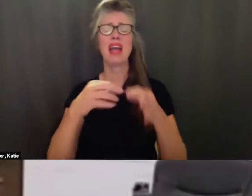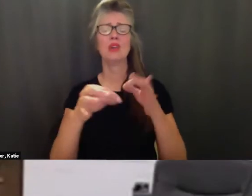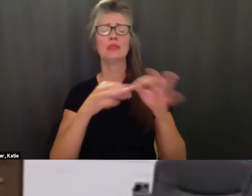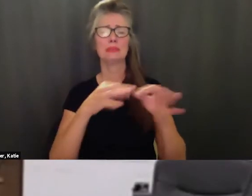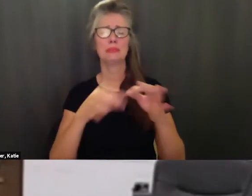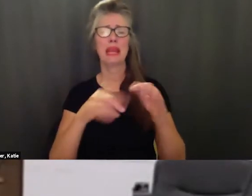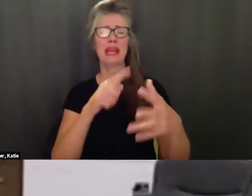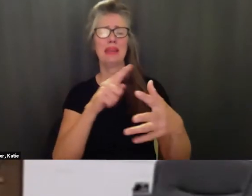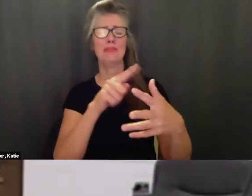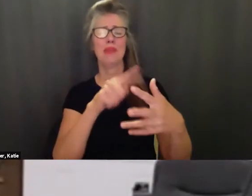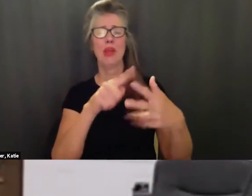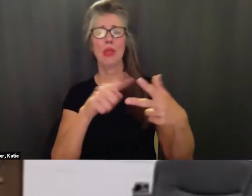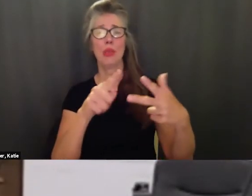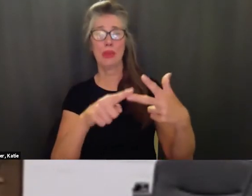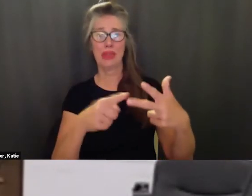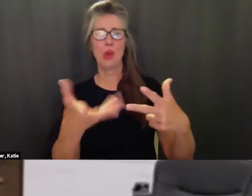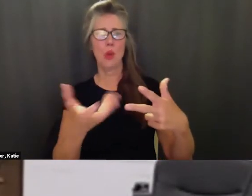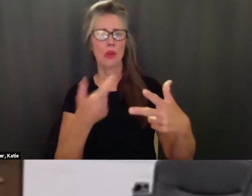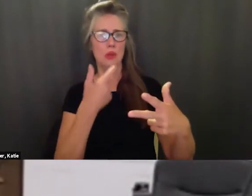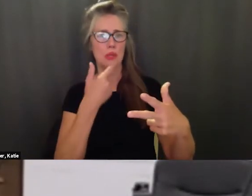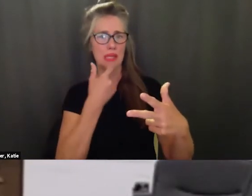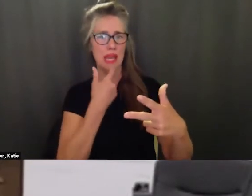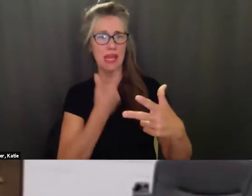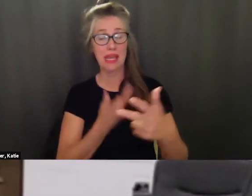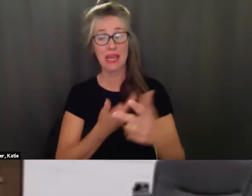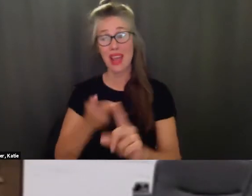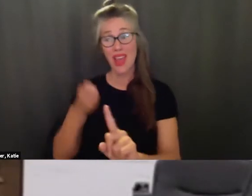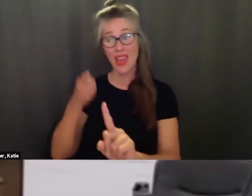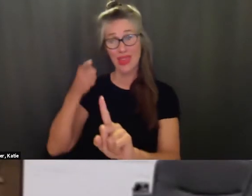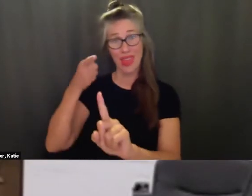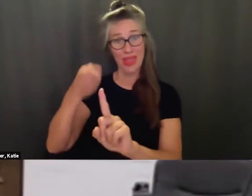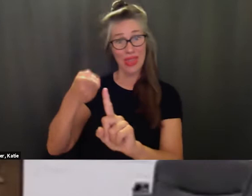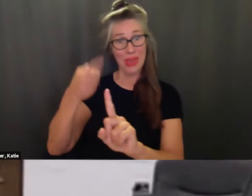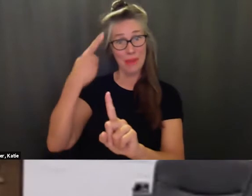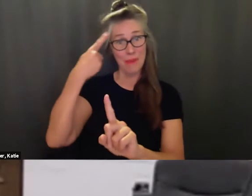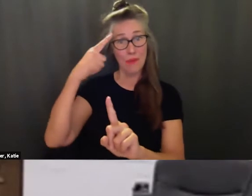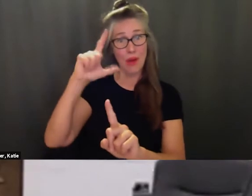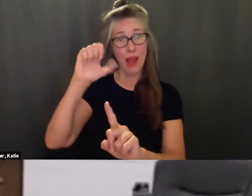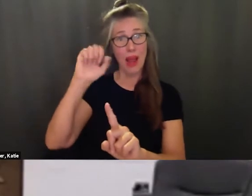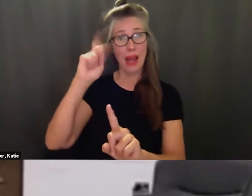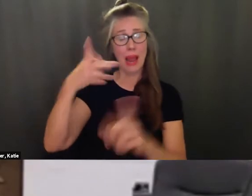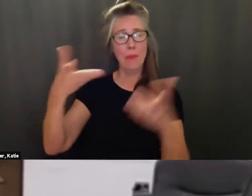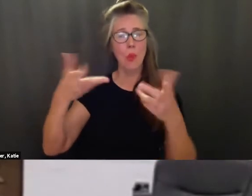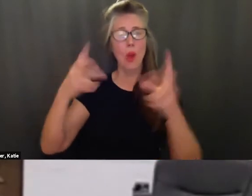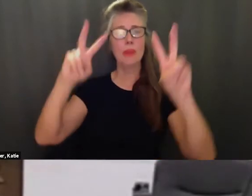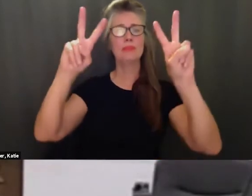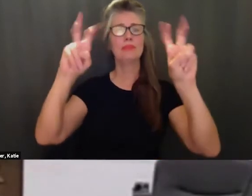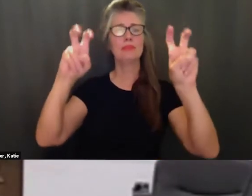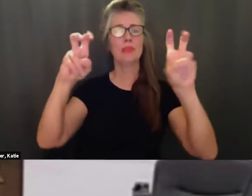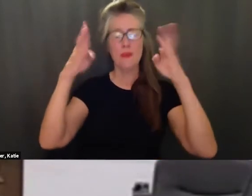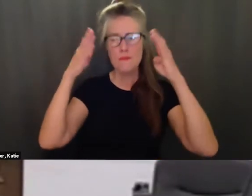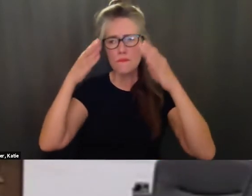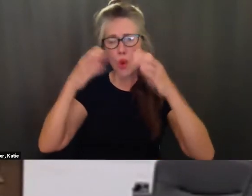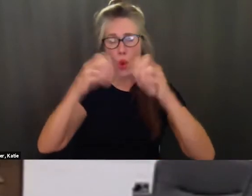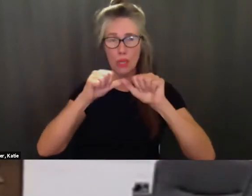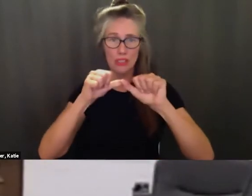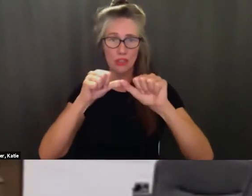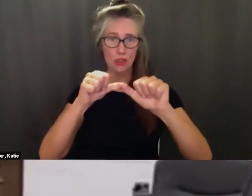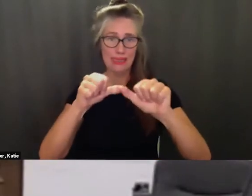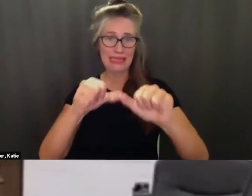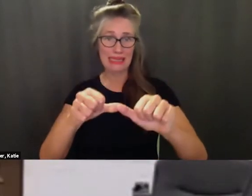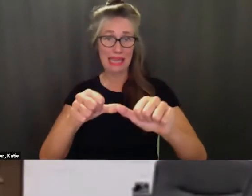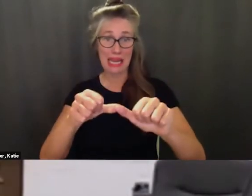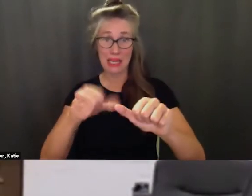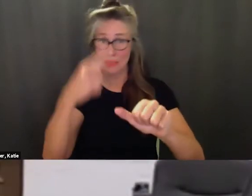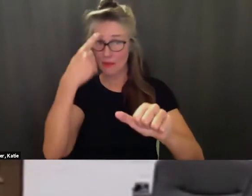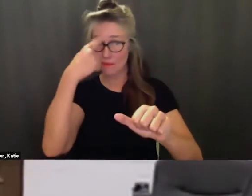main theme of this LCAP is sustained focus. It's keeping a sustained focus for 3